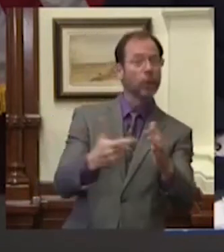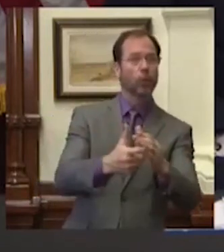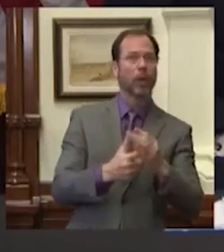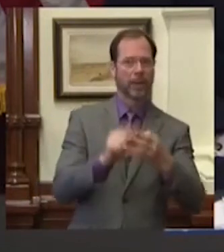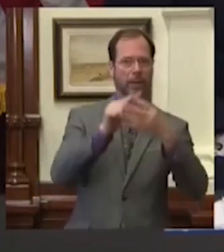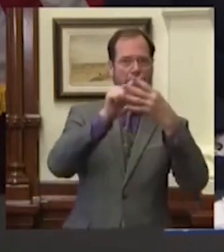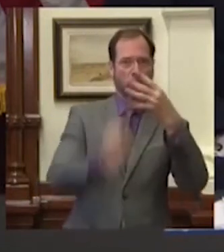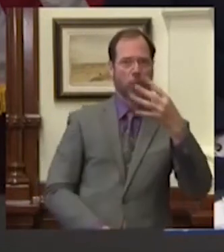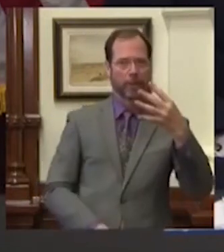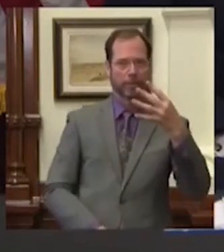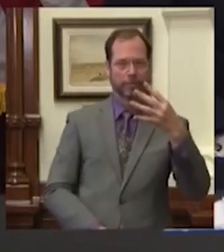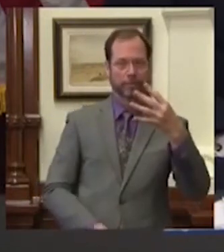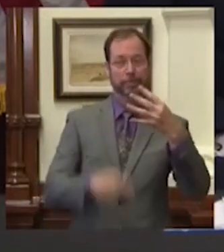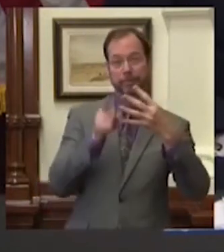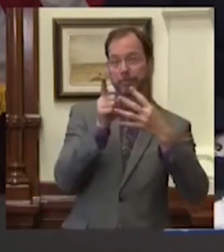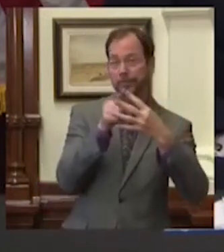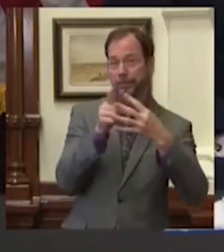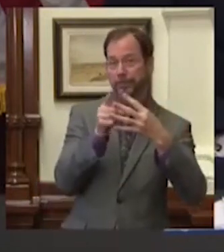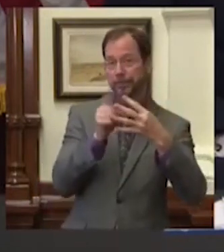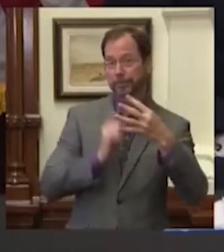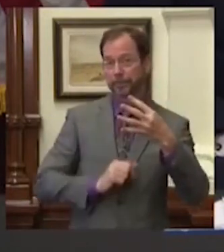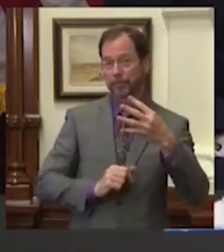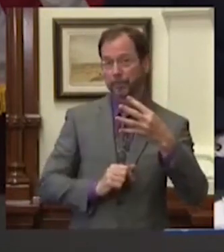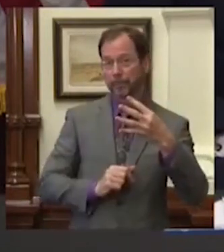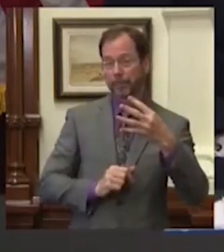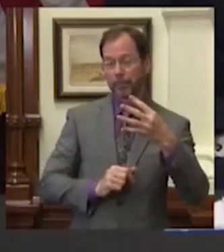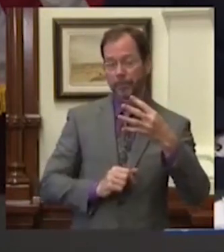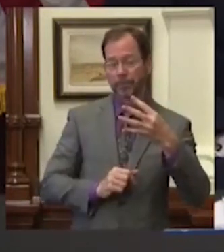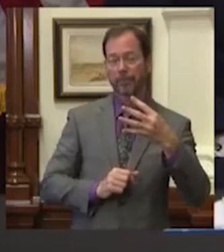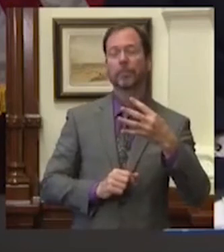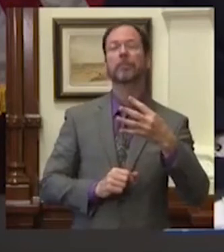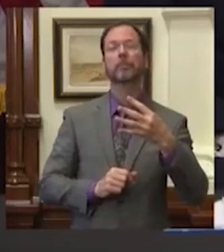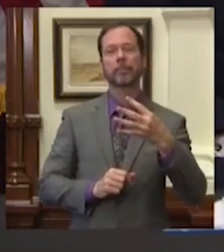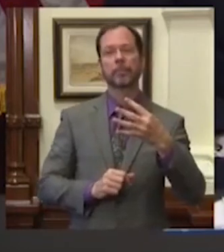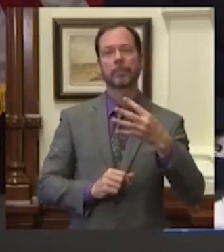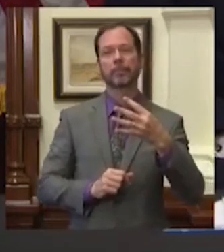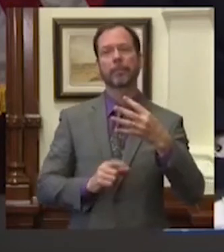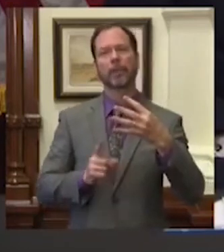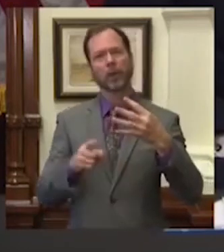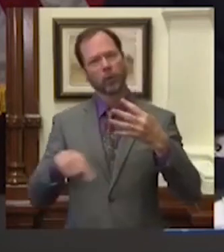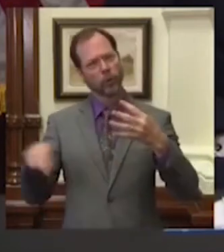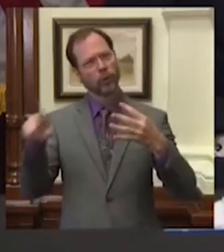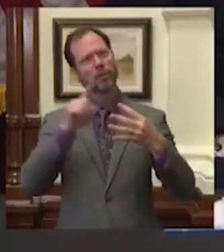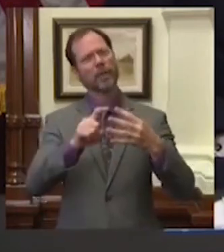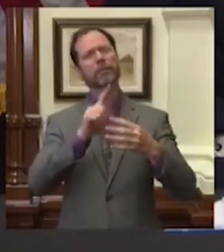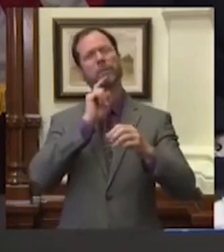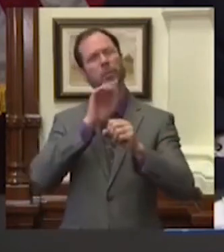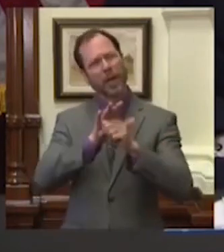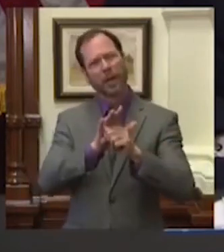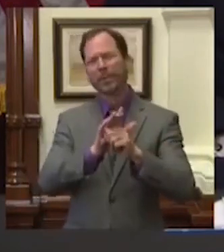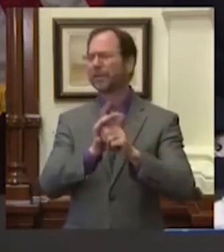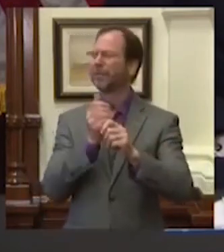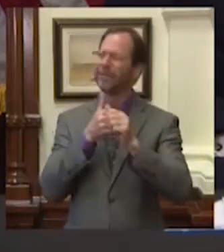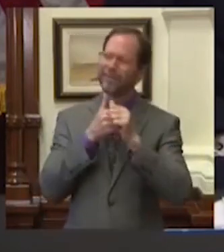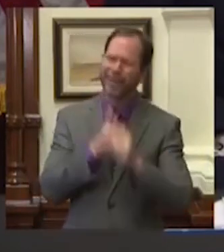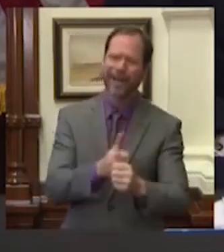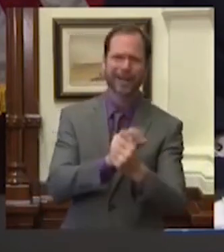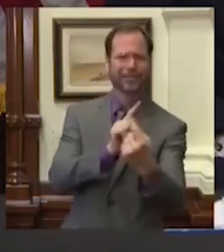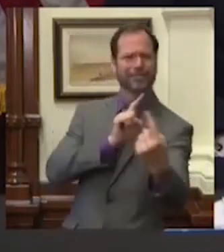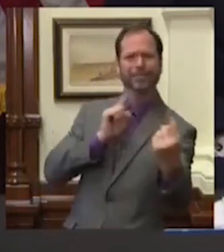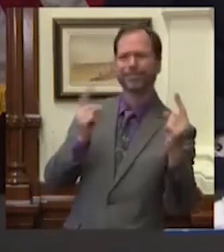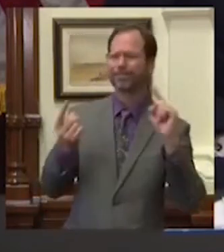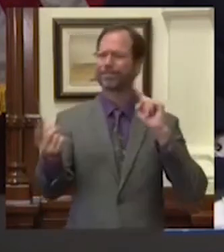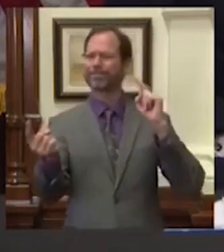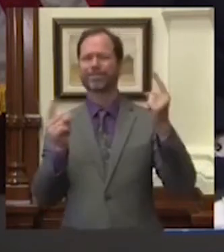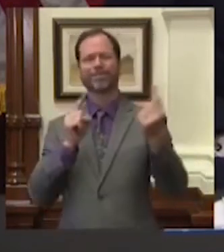things. 1, a commitment to continue safe distancing practices that reduce the